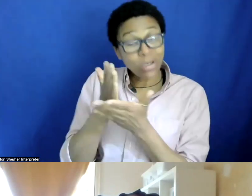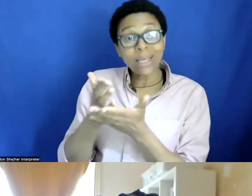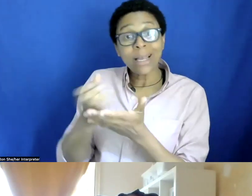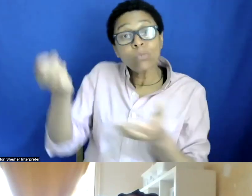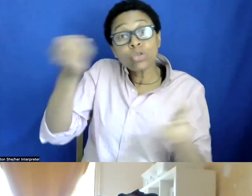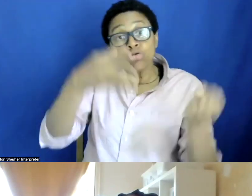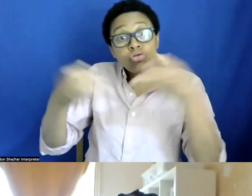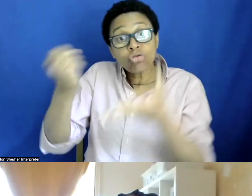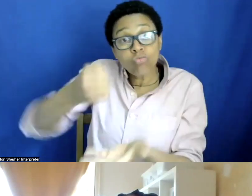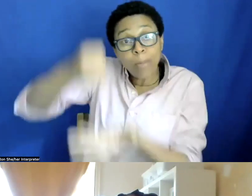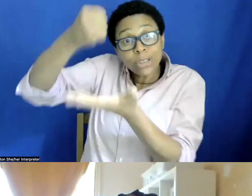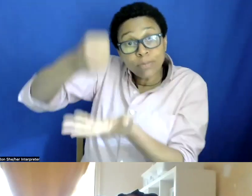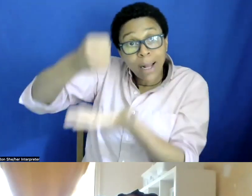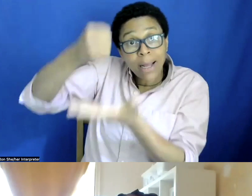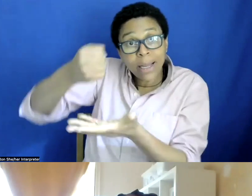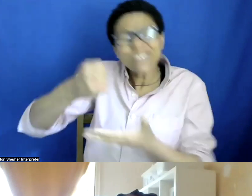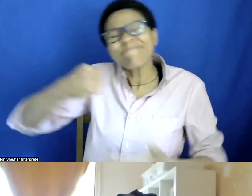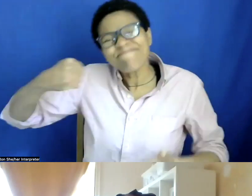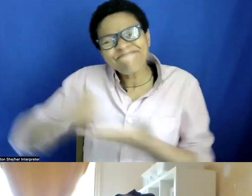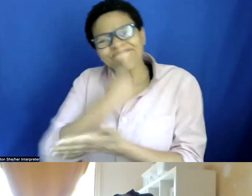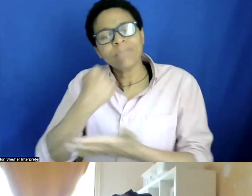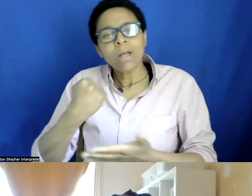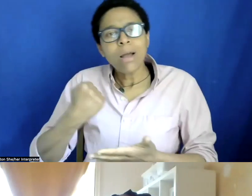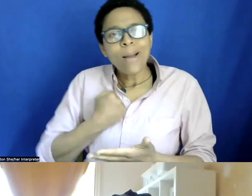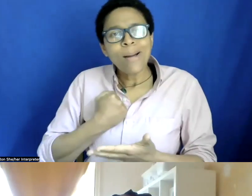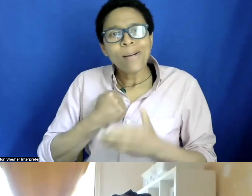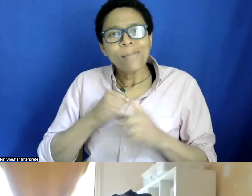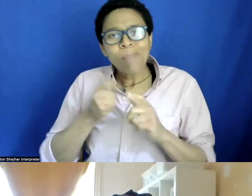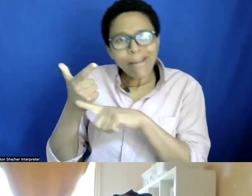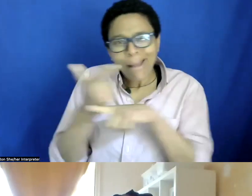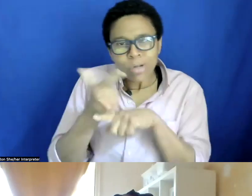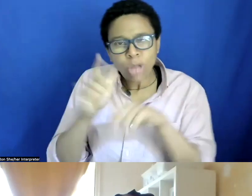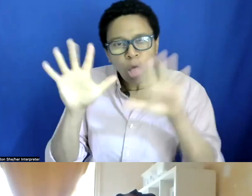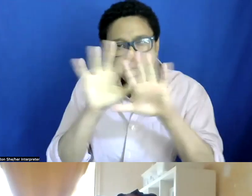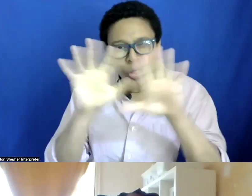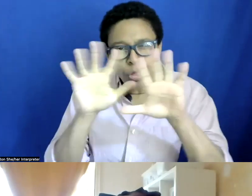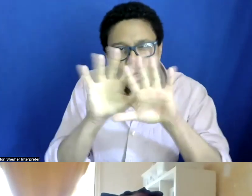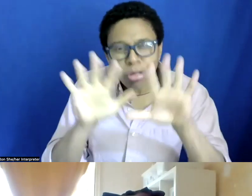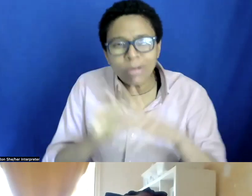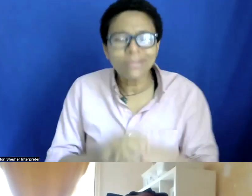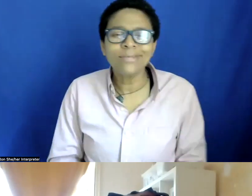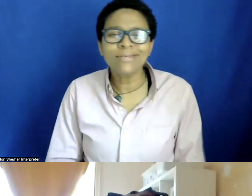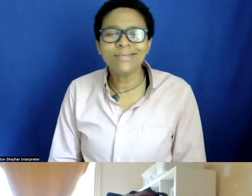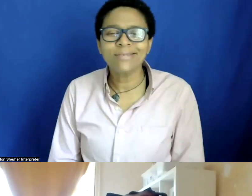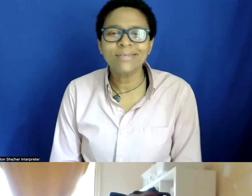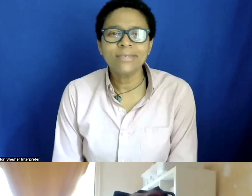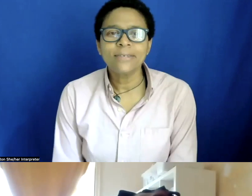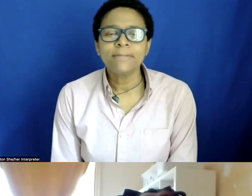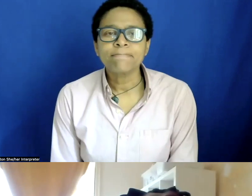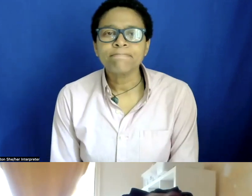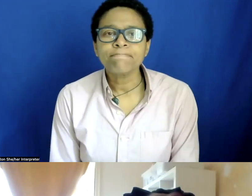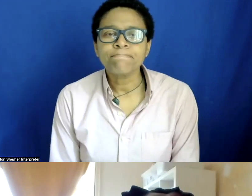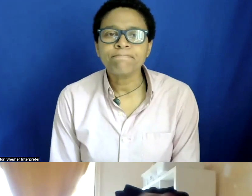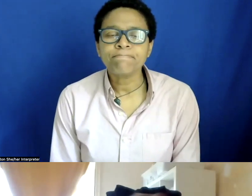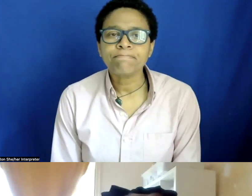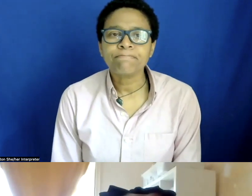no, my Zoom blur is trying to censor me. Well, forgive messy backgrounds